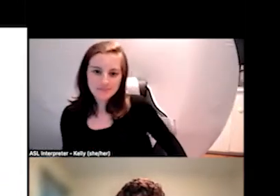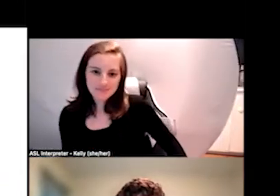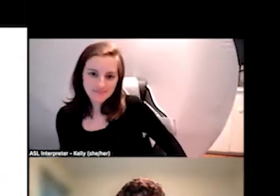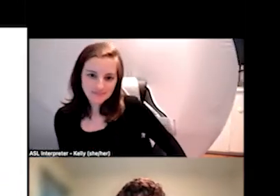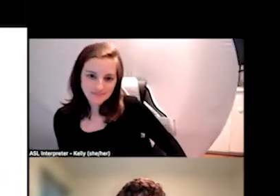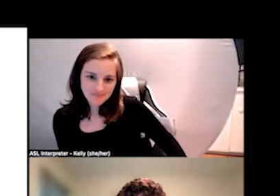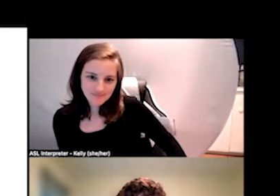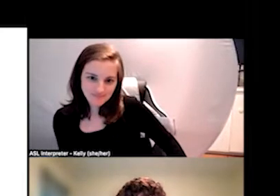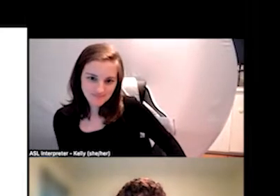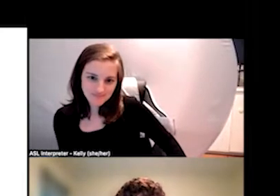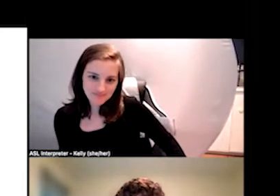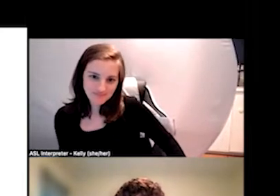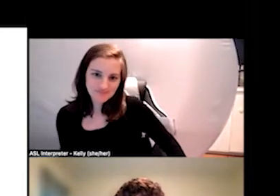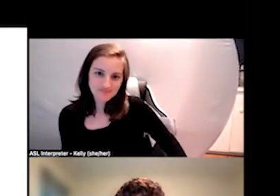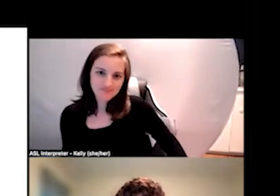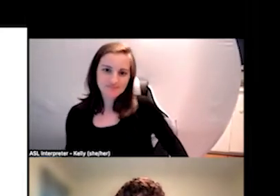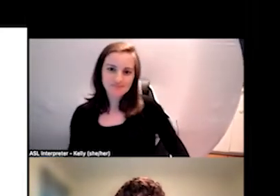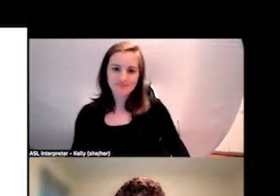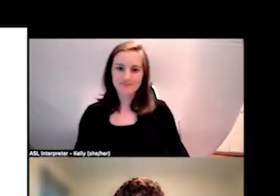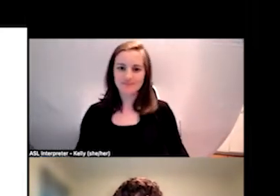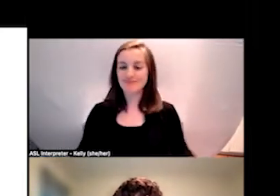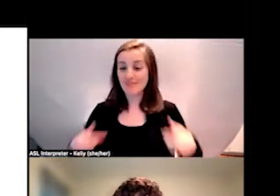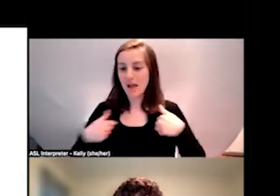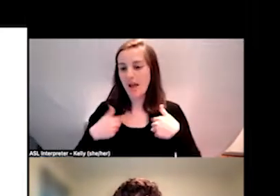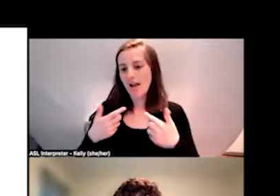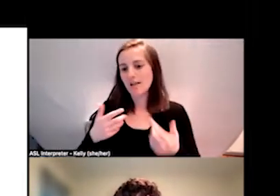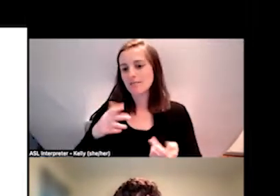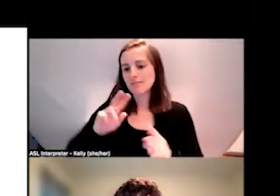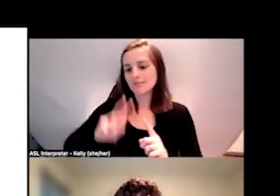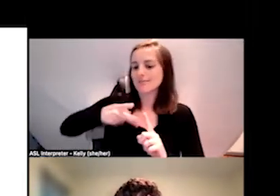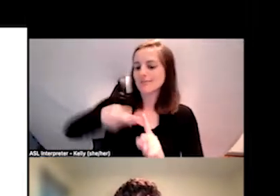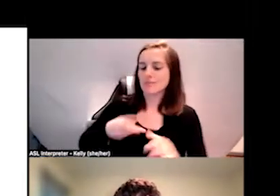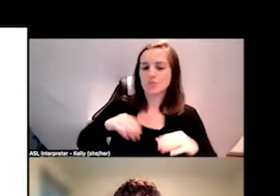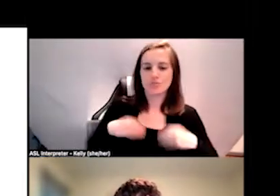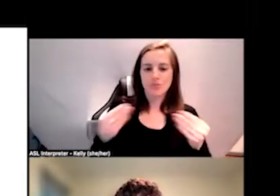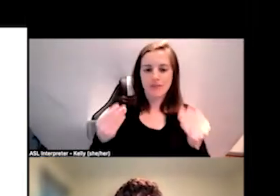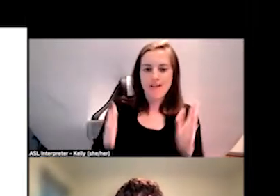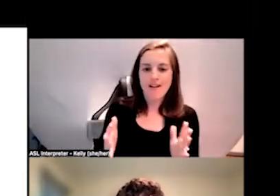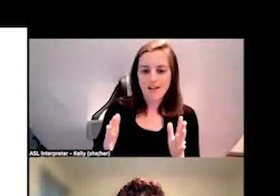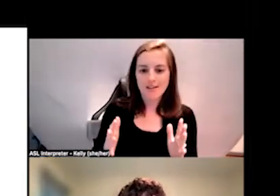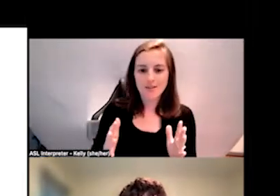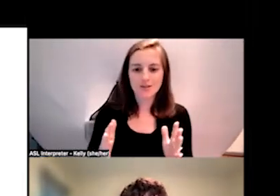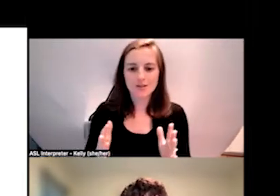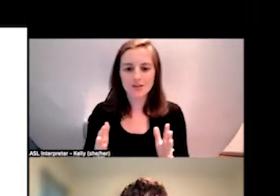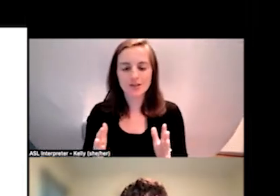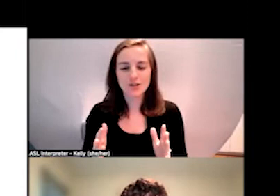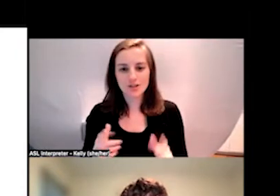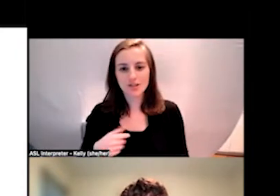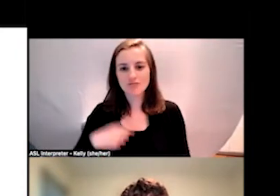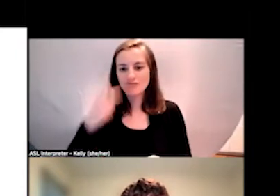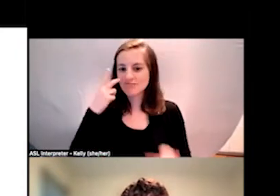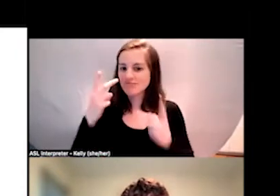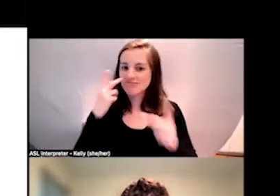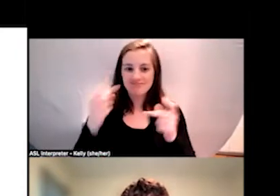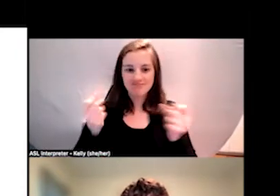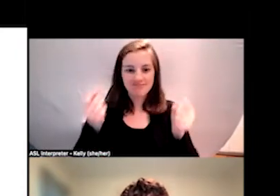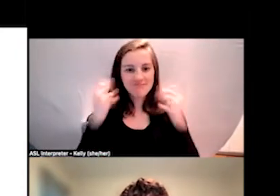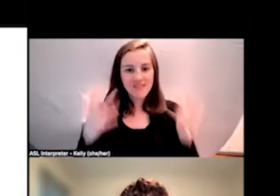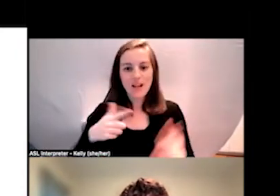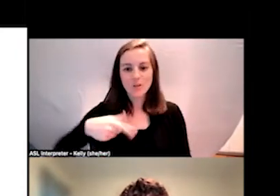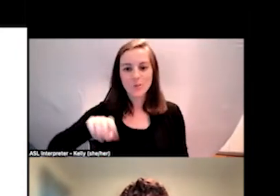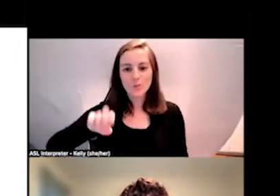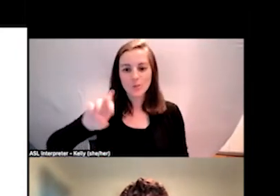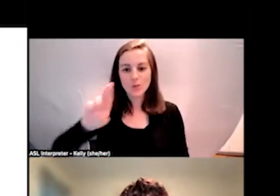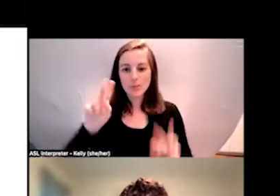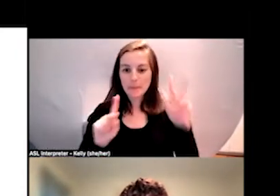on the provider side of things, seeing a lot of queer people coming for different